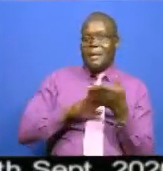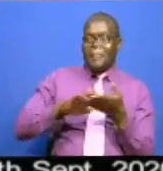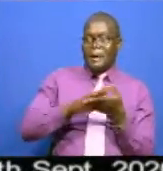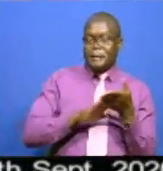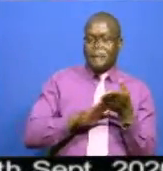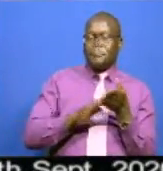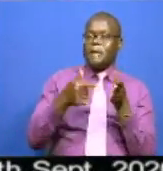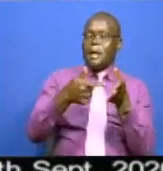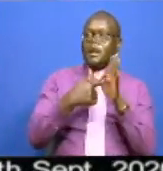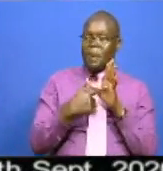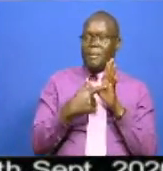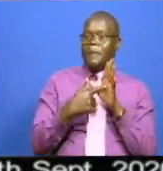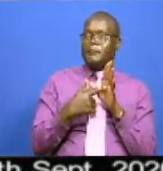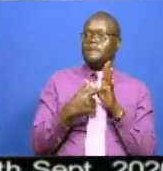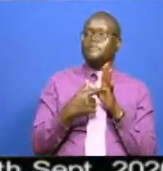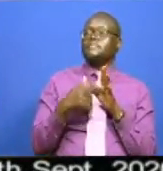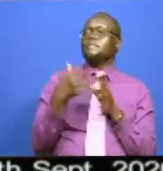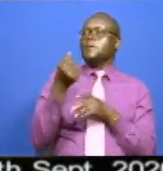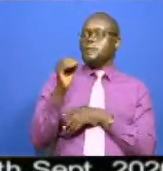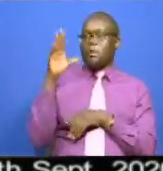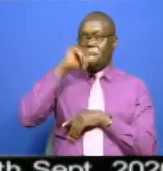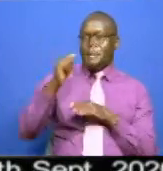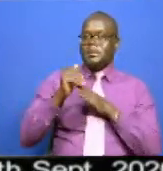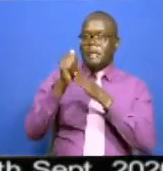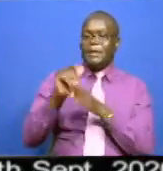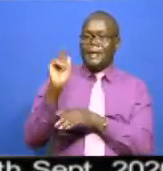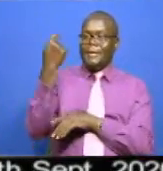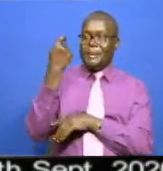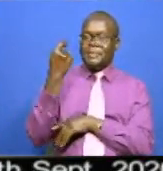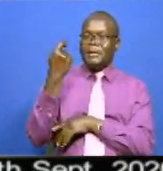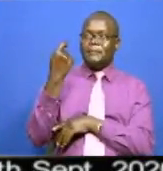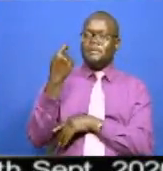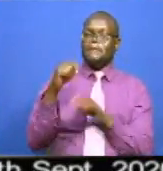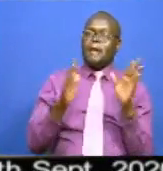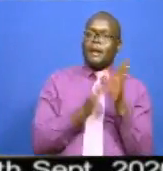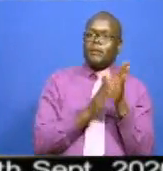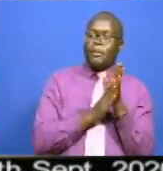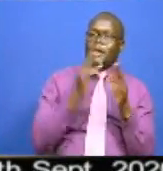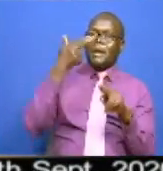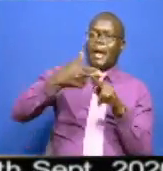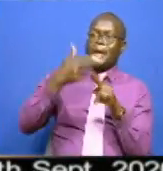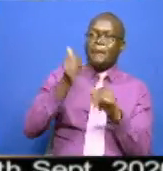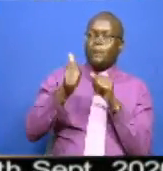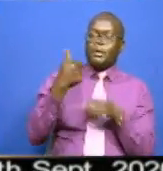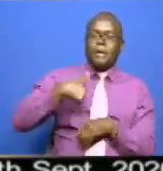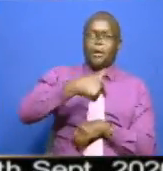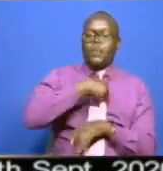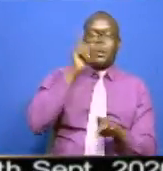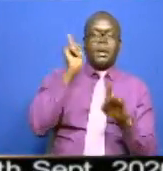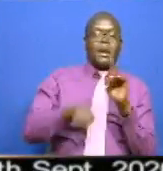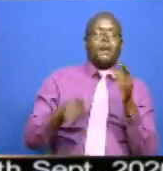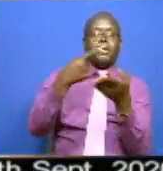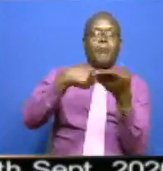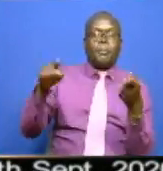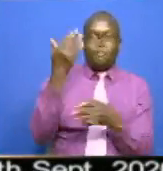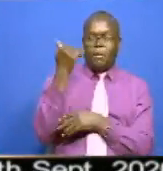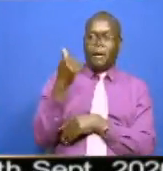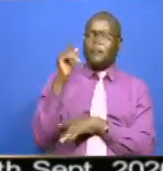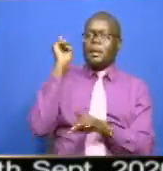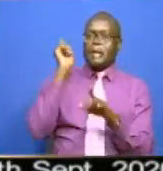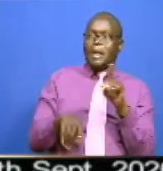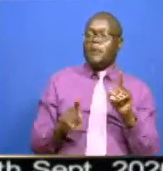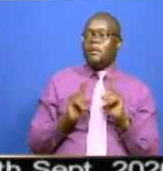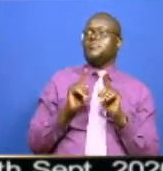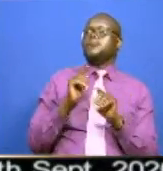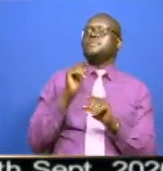statutory requirement and therefore mislead the President into recommending a name which we are unable to approve, because we cannot go